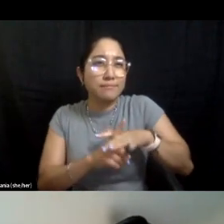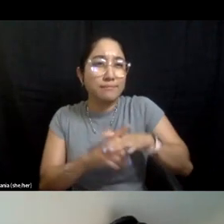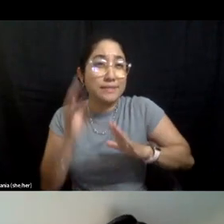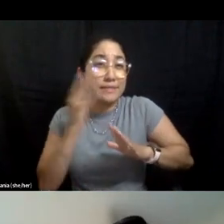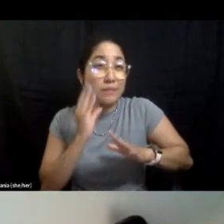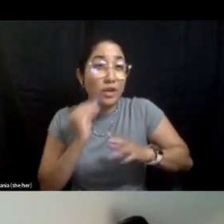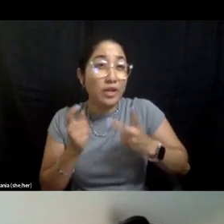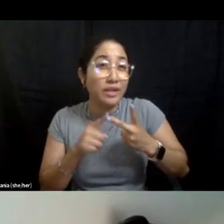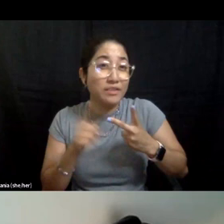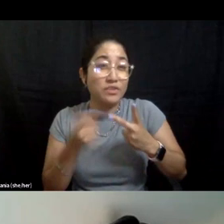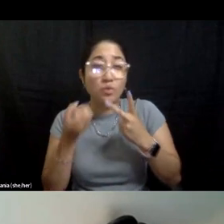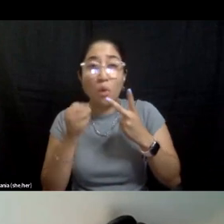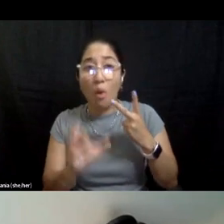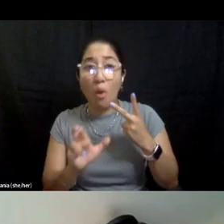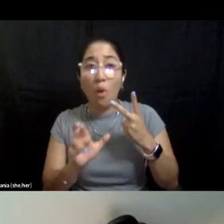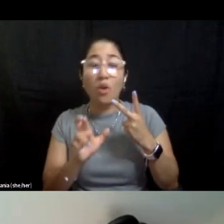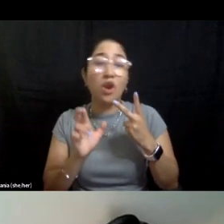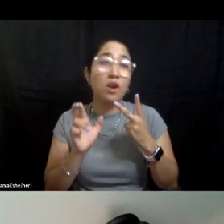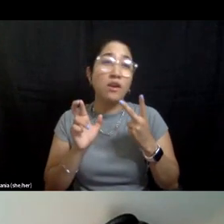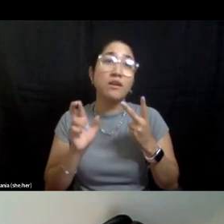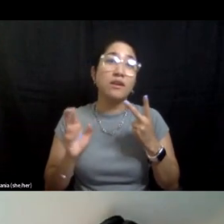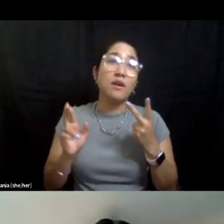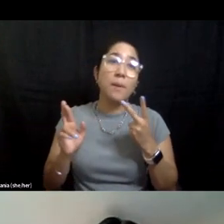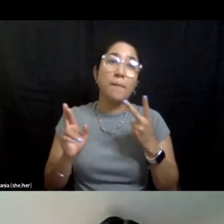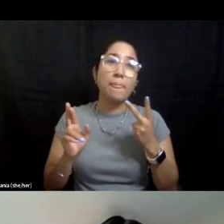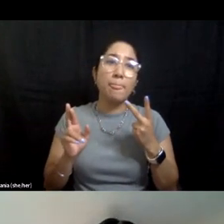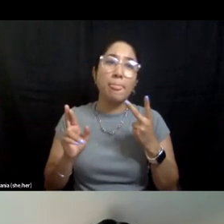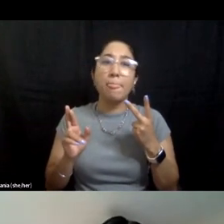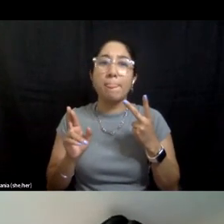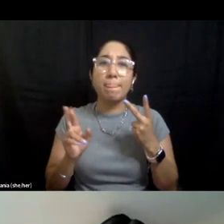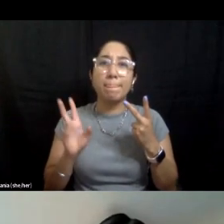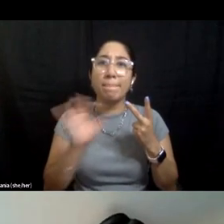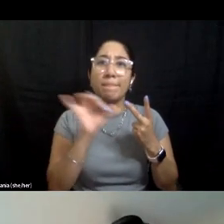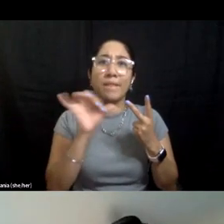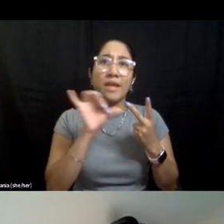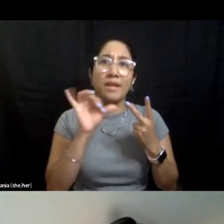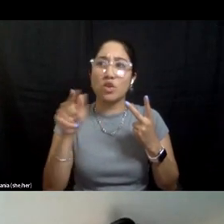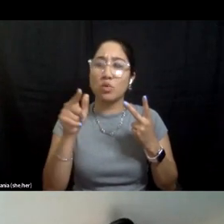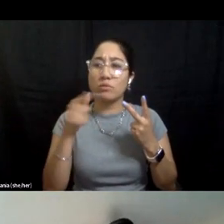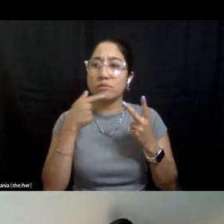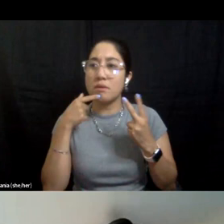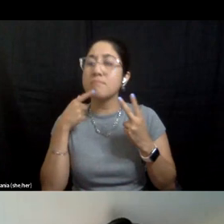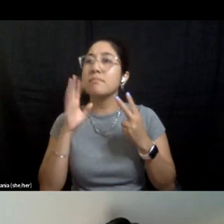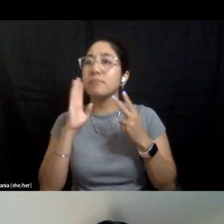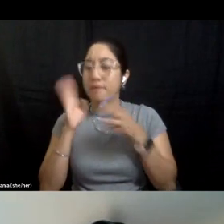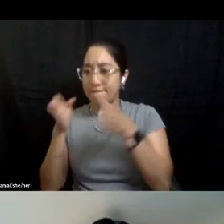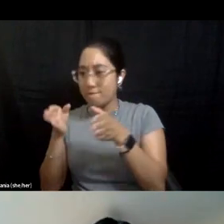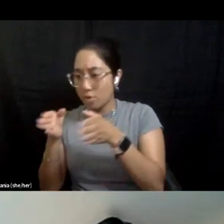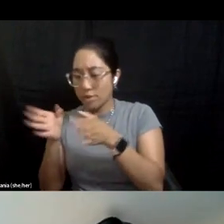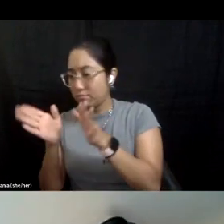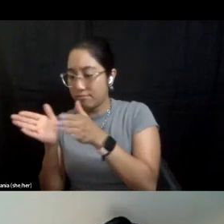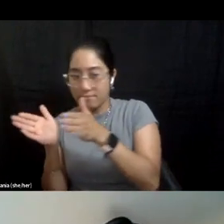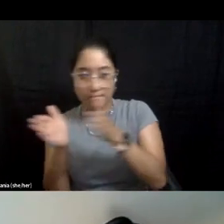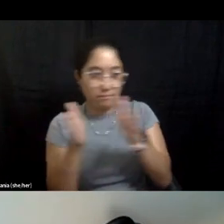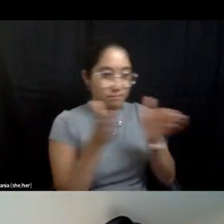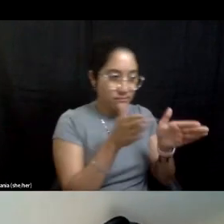you know like more just anecdotally, like how did the route of like, okay, I'm going to shift my focus into this emphasized